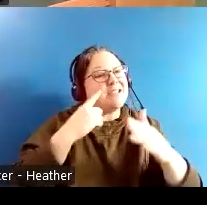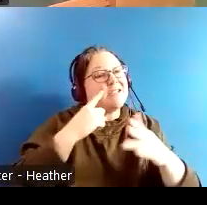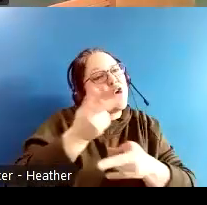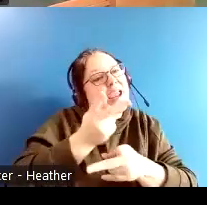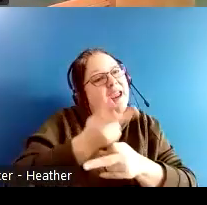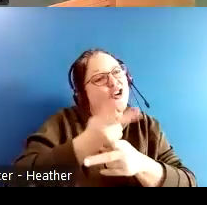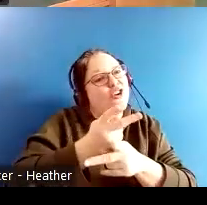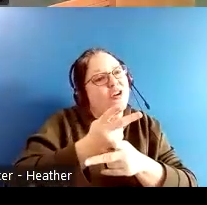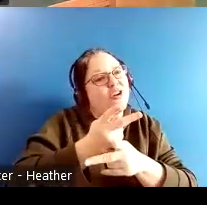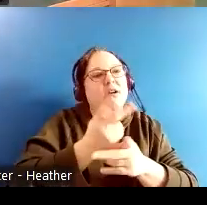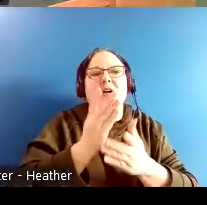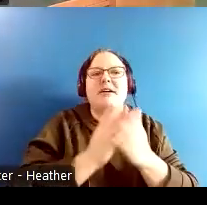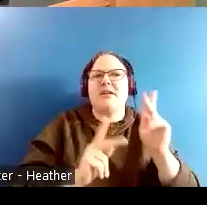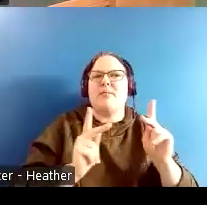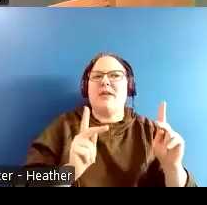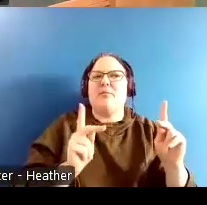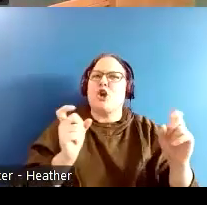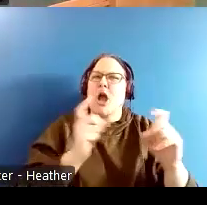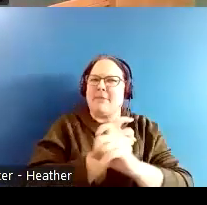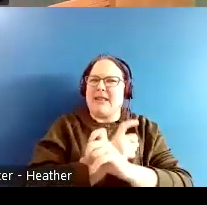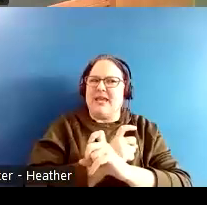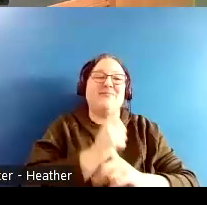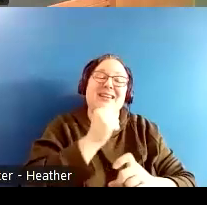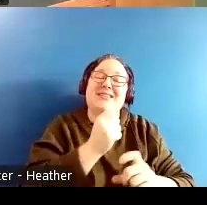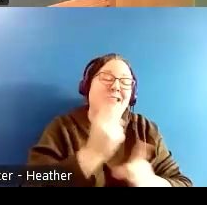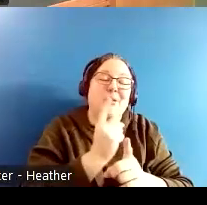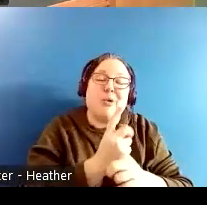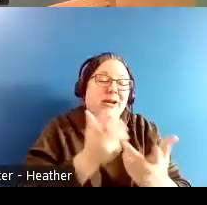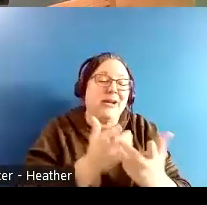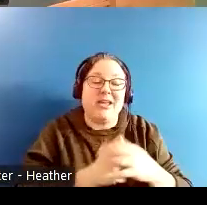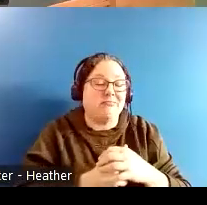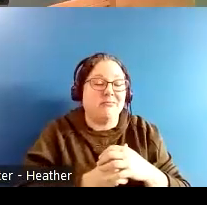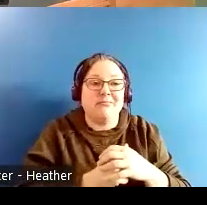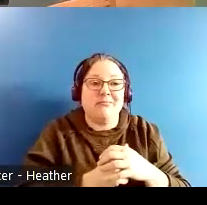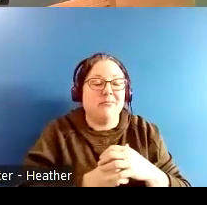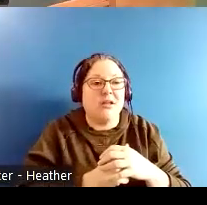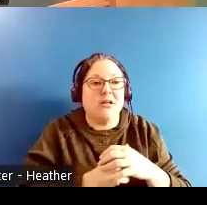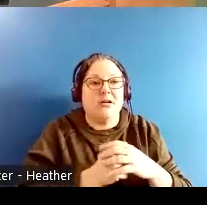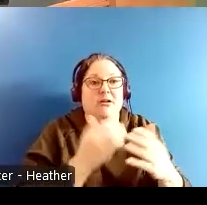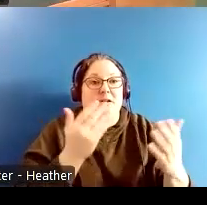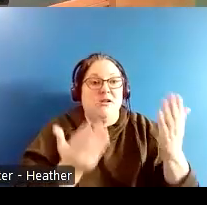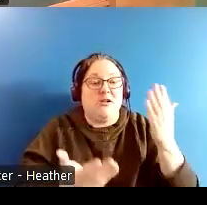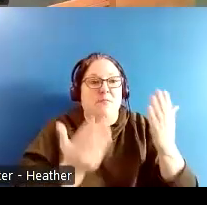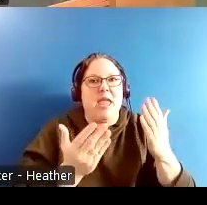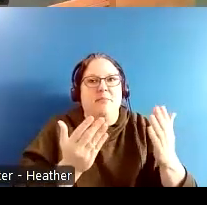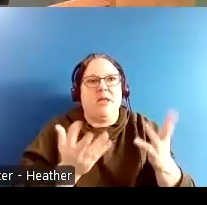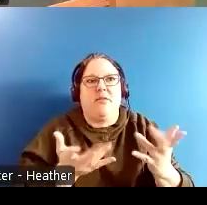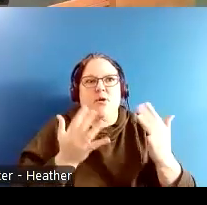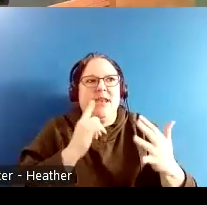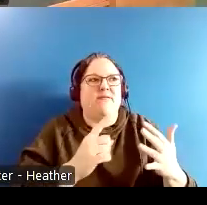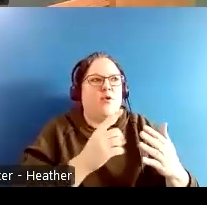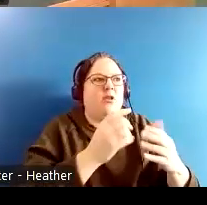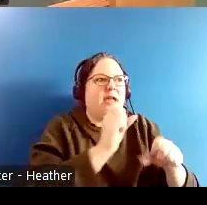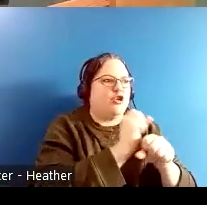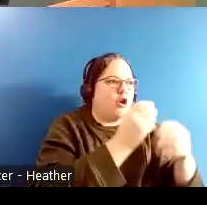people are really complicated too, that it's also not appropriate. Let's say you have impending divorce or job loss or other kind of things,